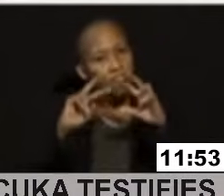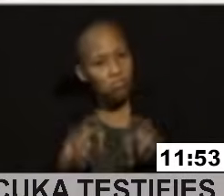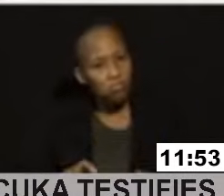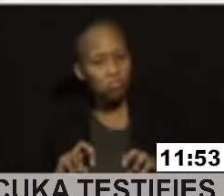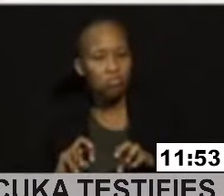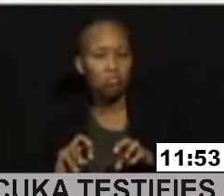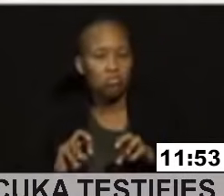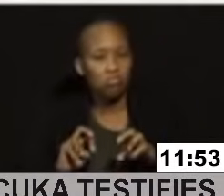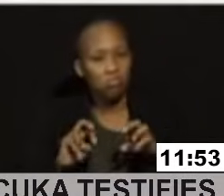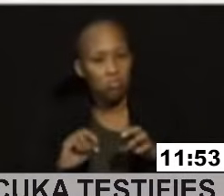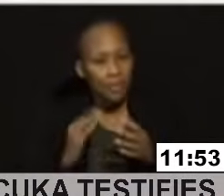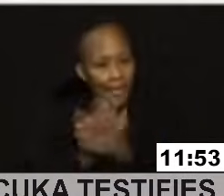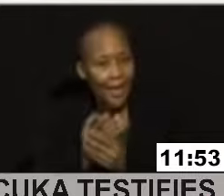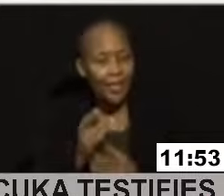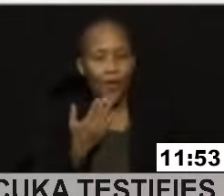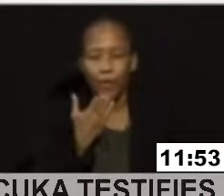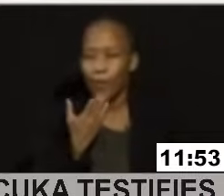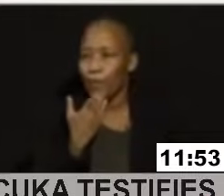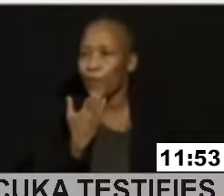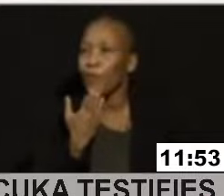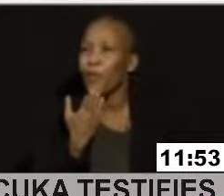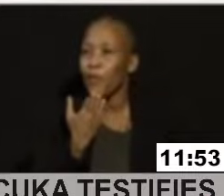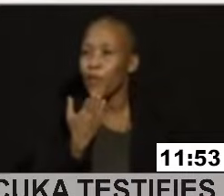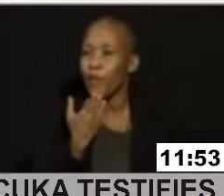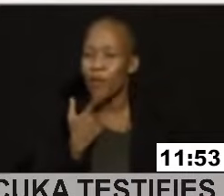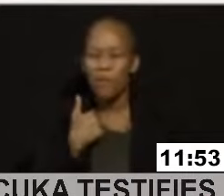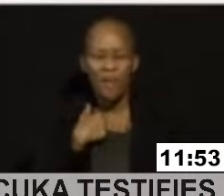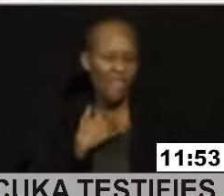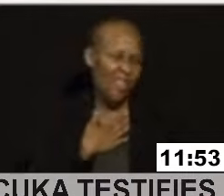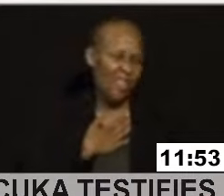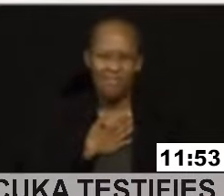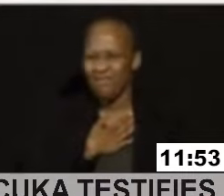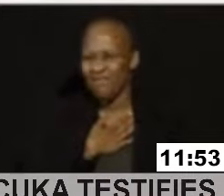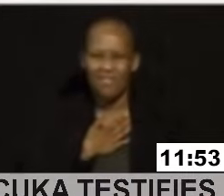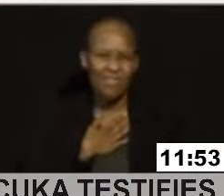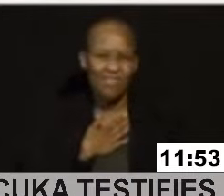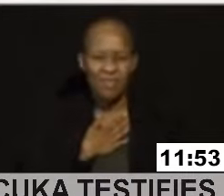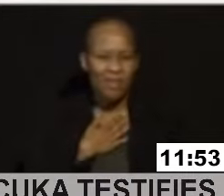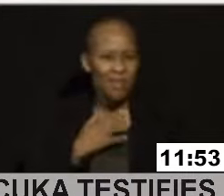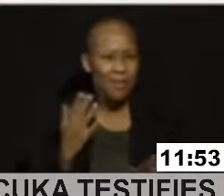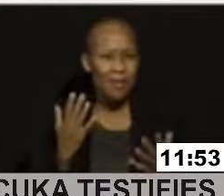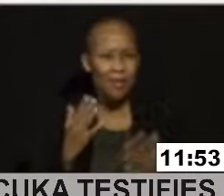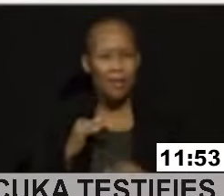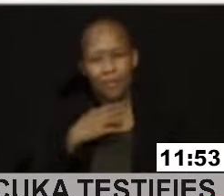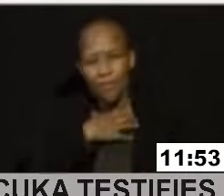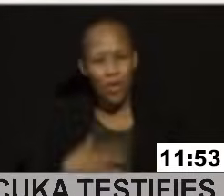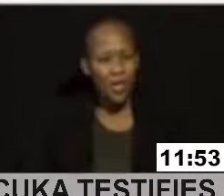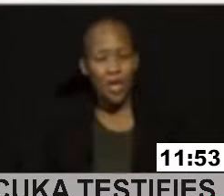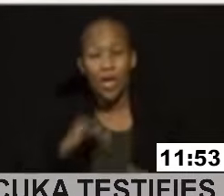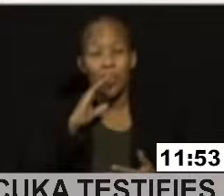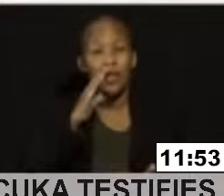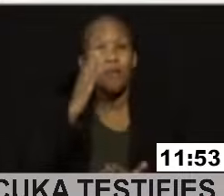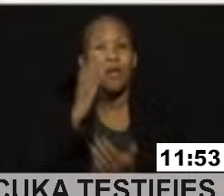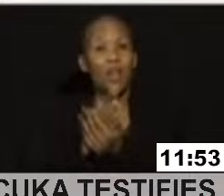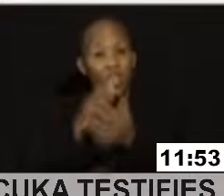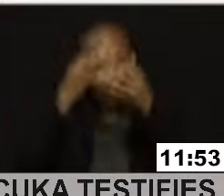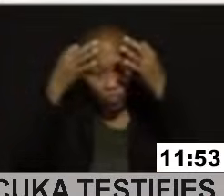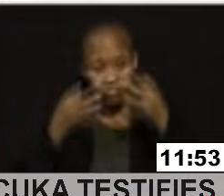I stated that I found that to be nonsensical, because the President's determination was very clear.